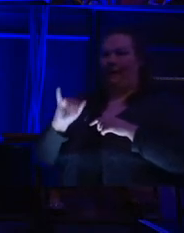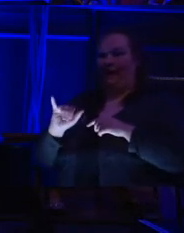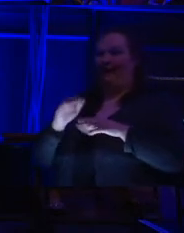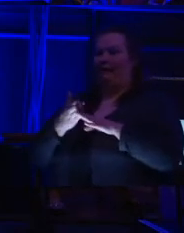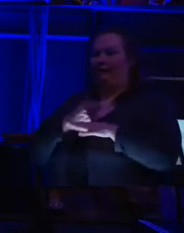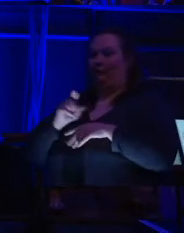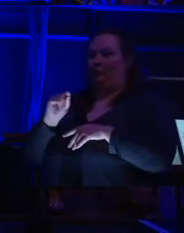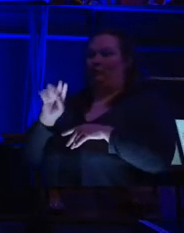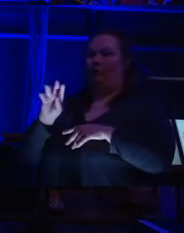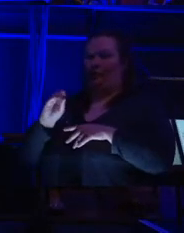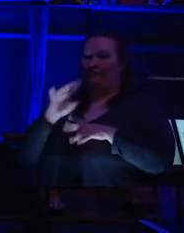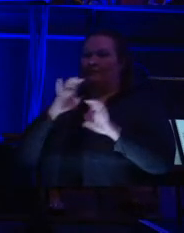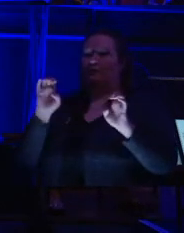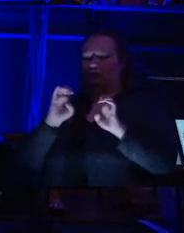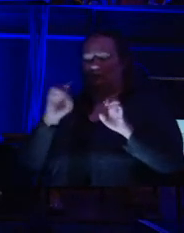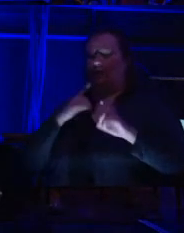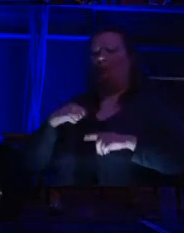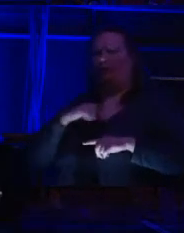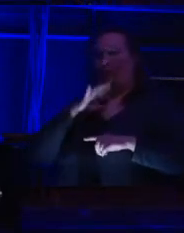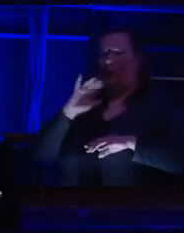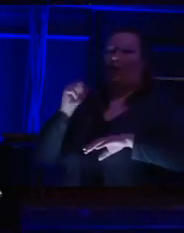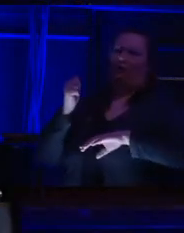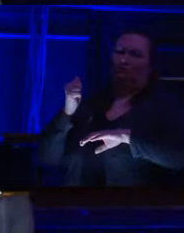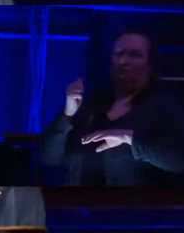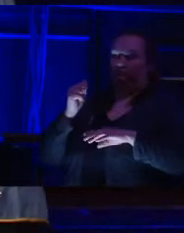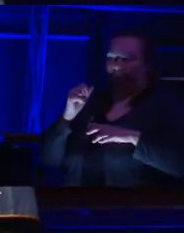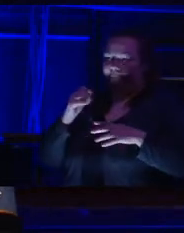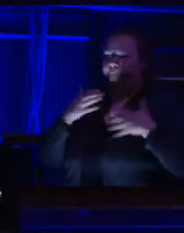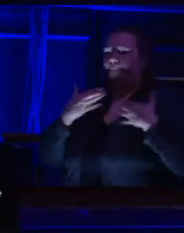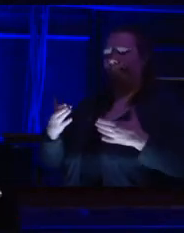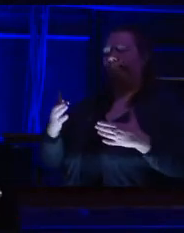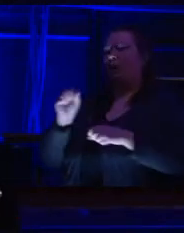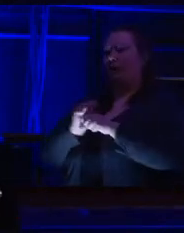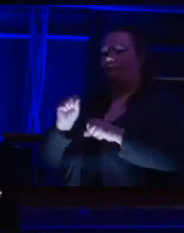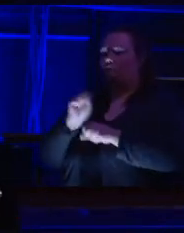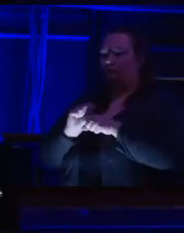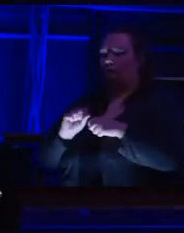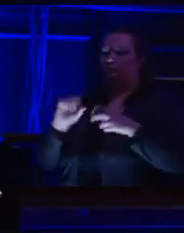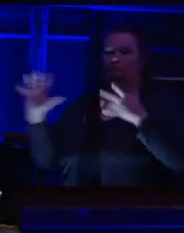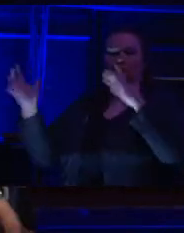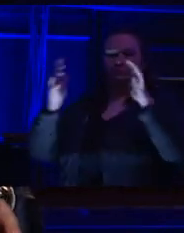an emergency, and we will step up our efforts.